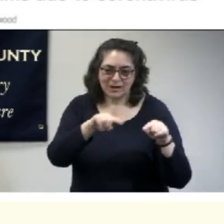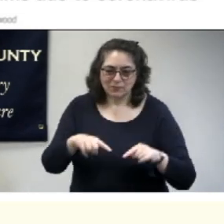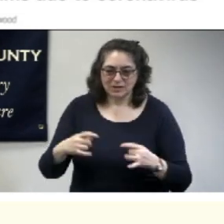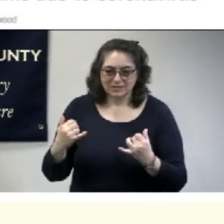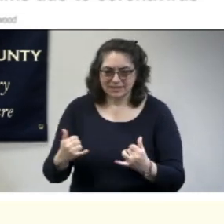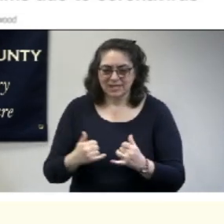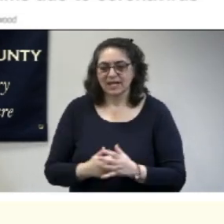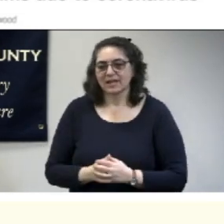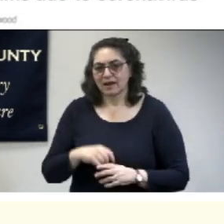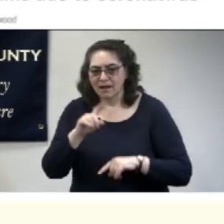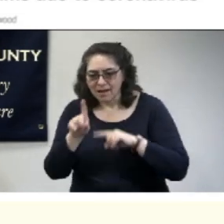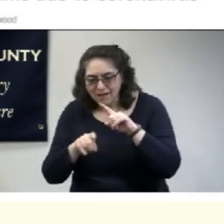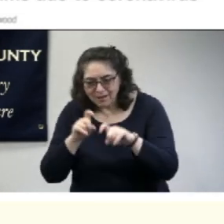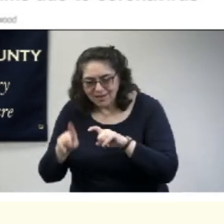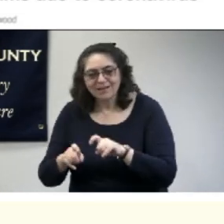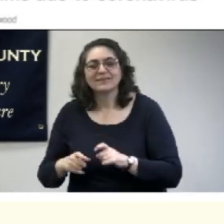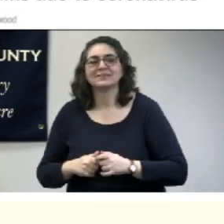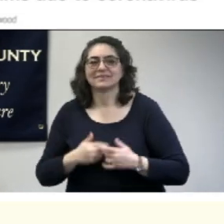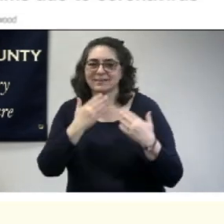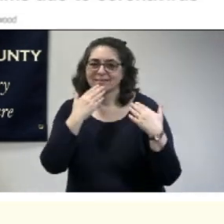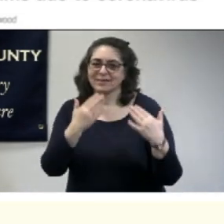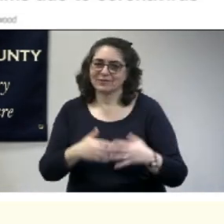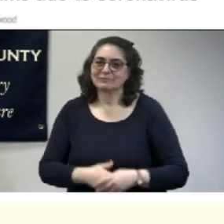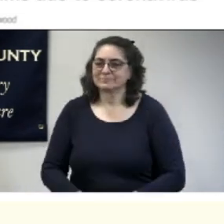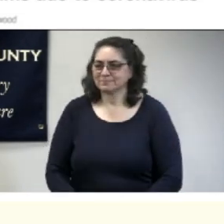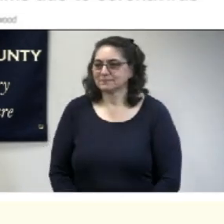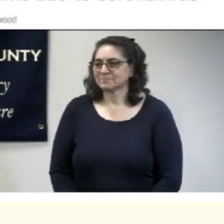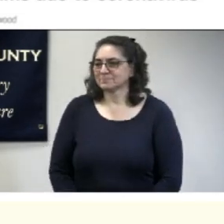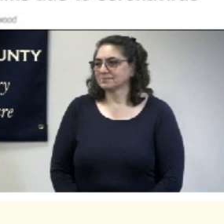all the questions. And, of course, thanks to you, Araceli.